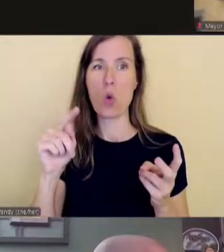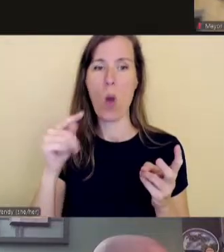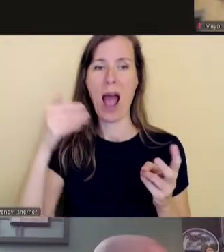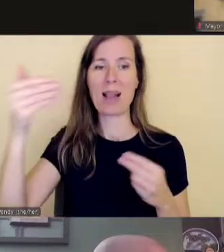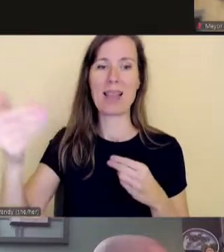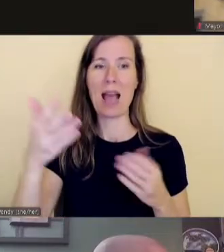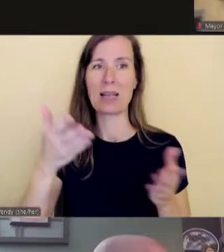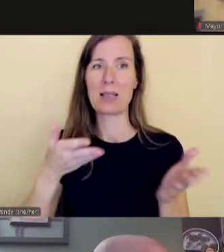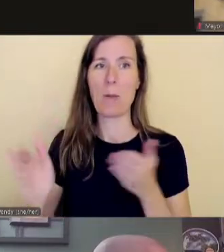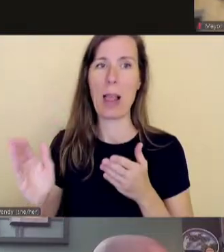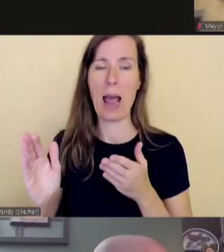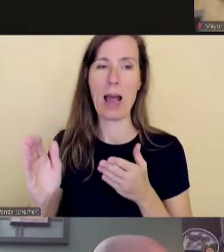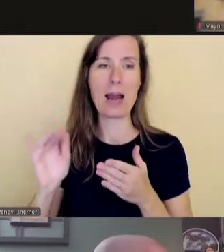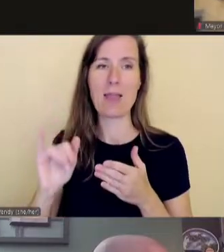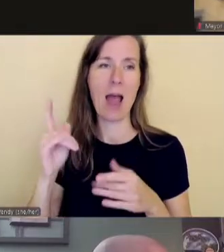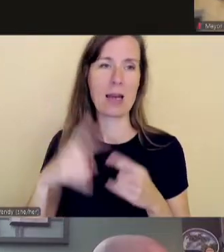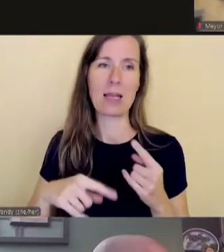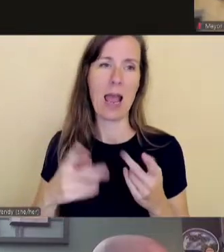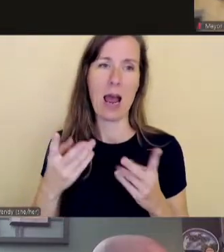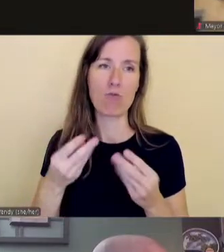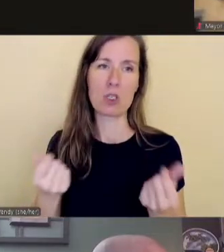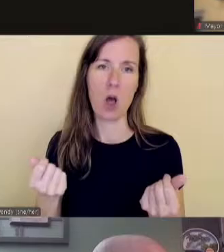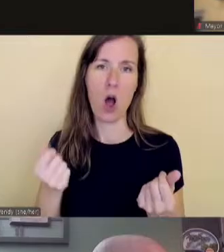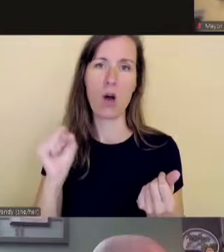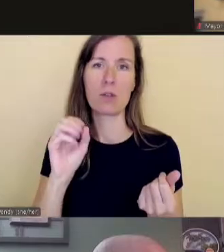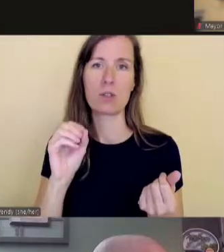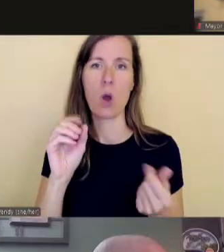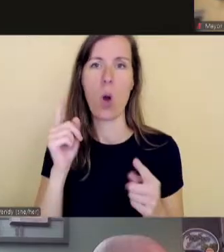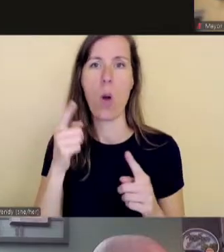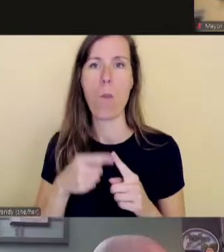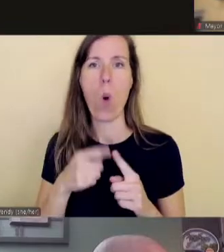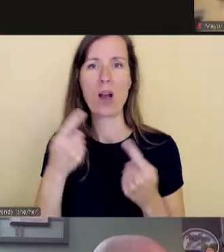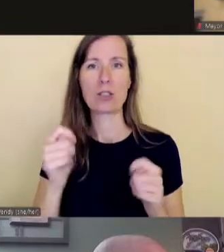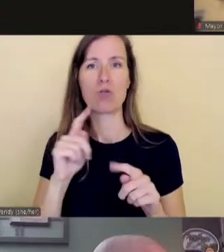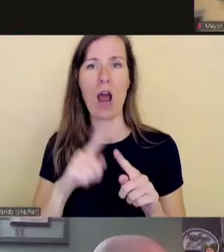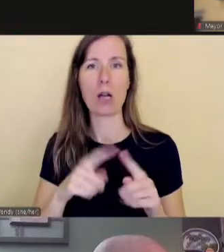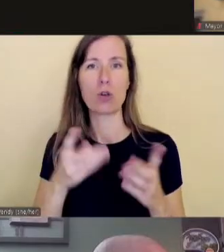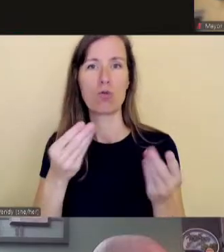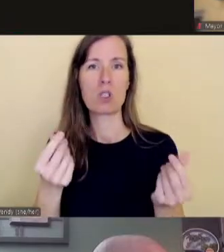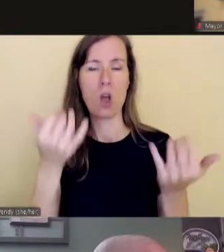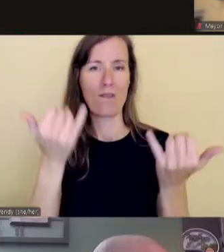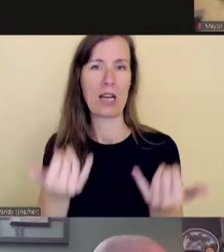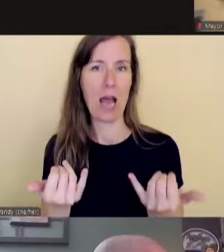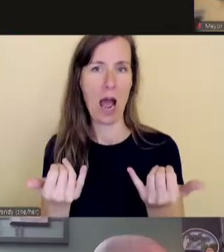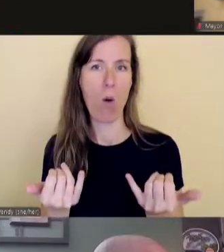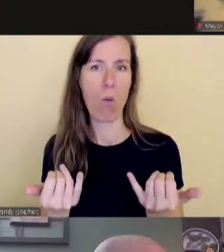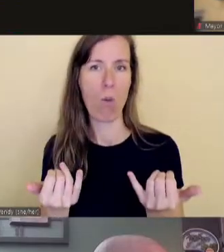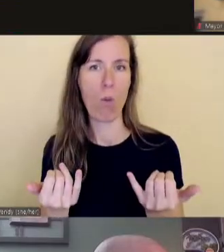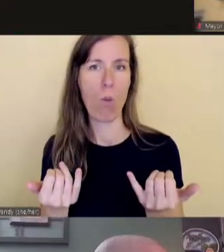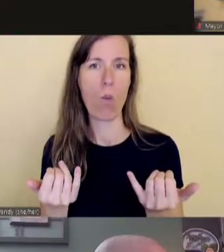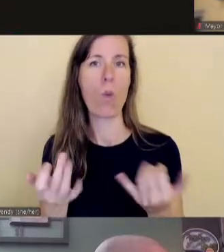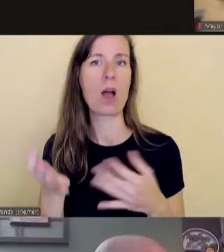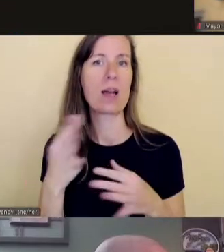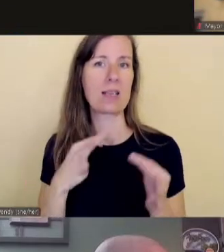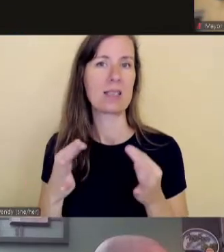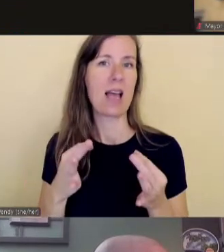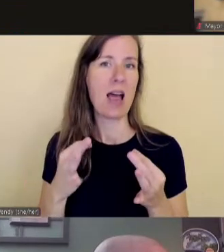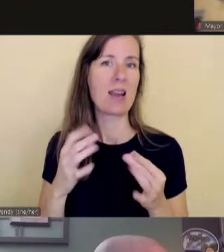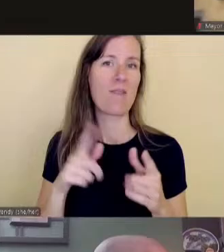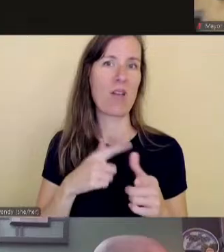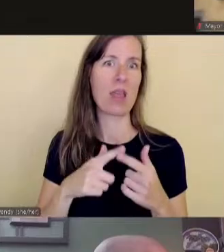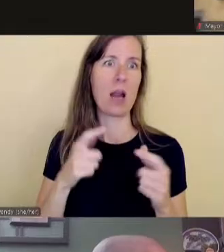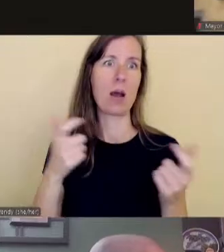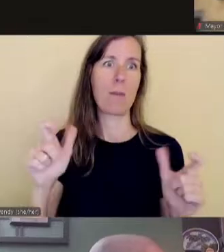to address. So the point is to try to head this off now rather than have it be a big surprise